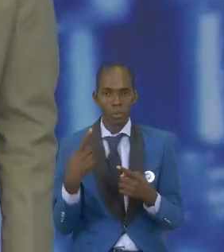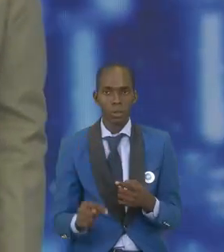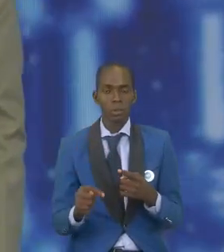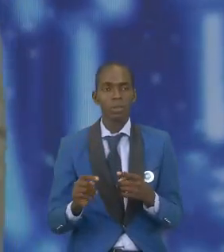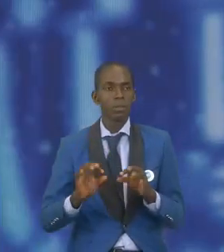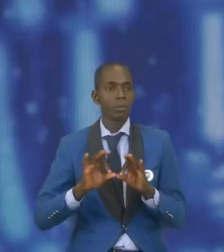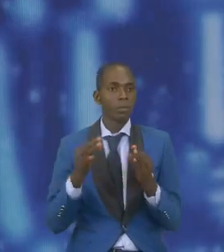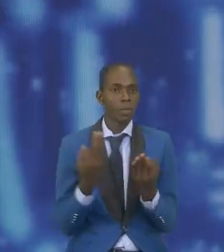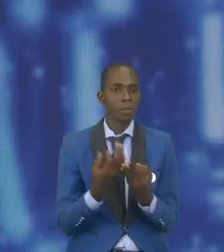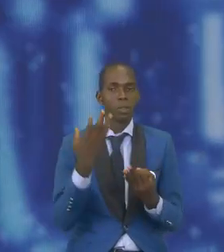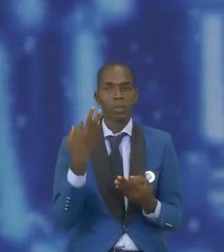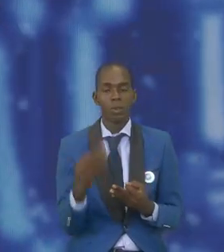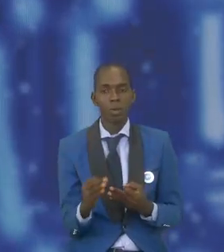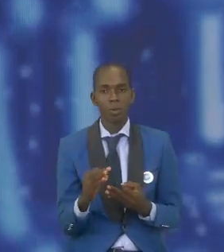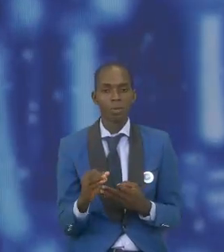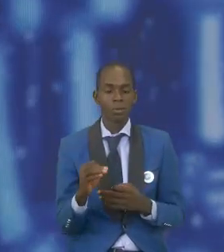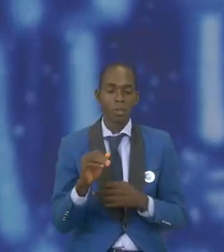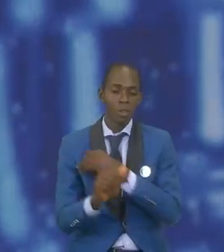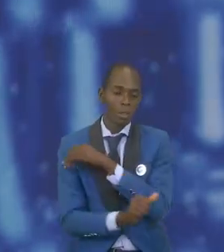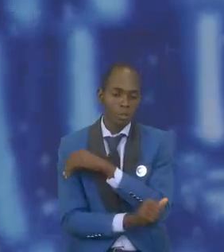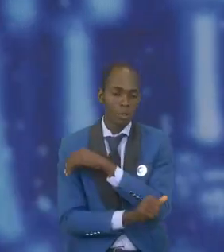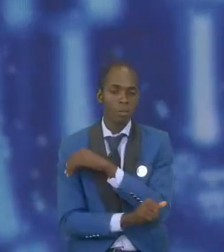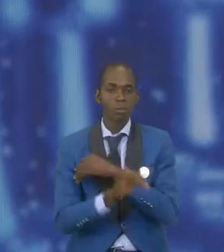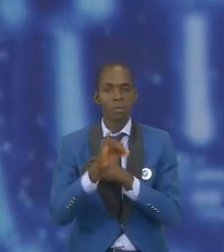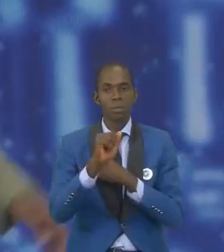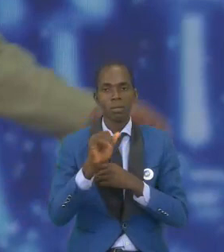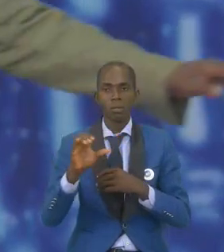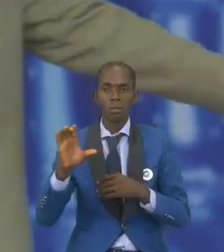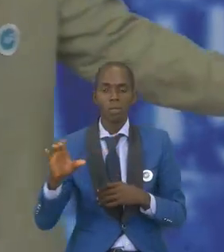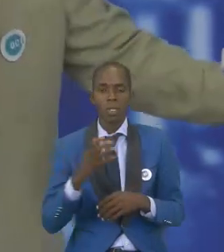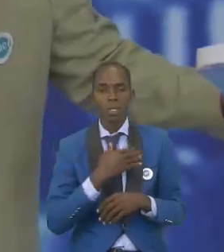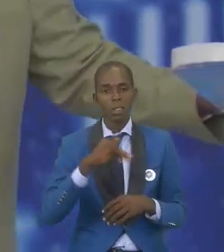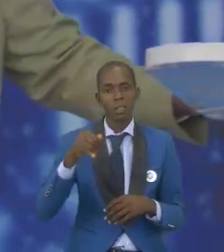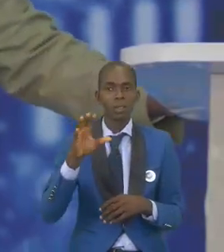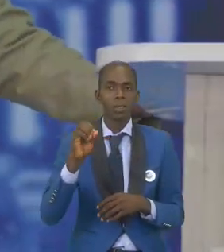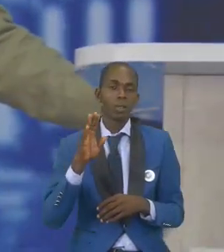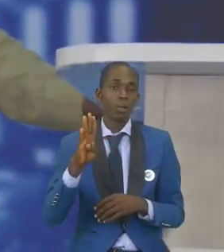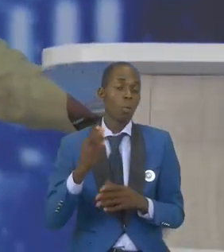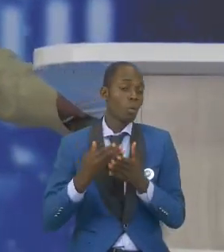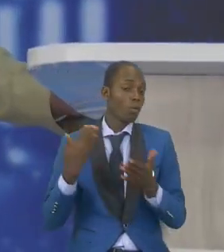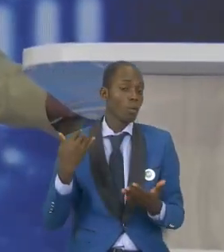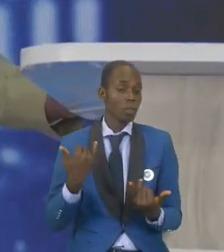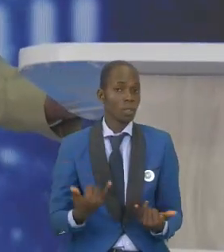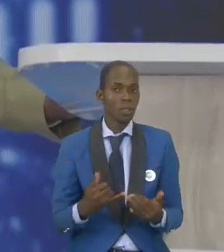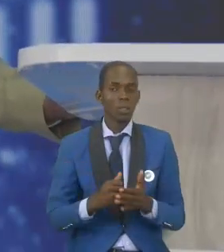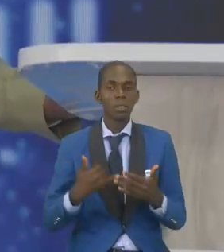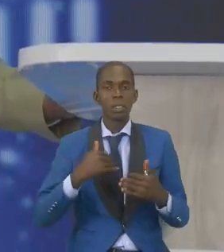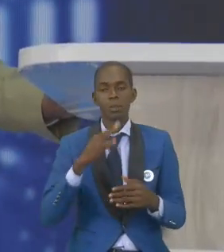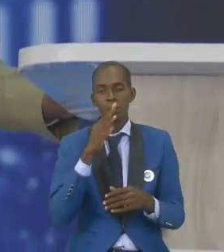Abraham, Isaac, and Jacob. Before this time, it was the God of